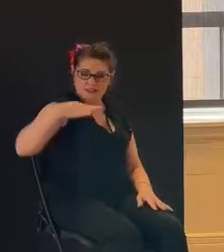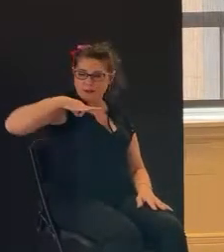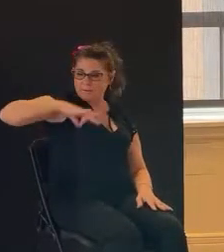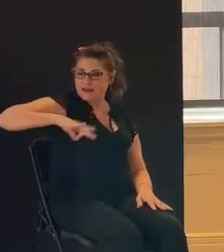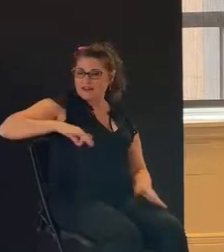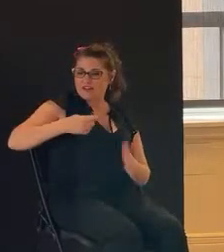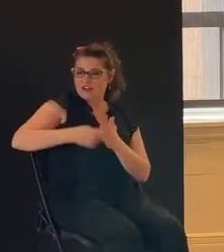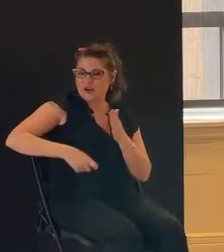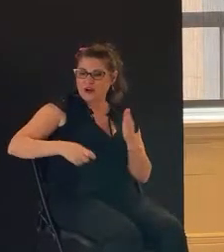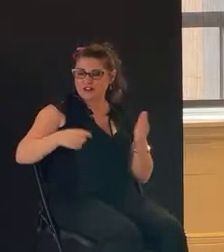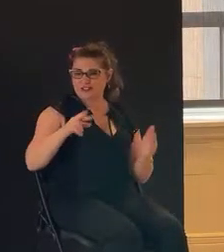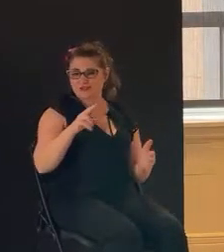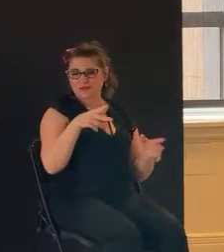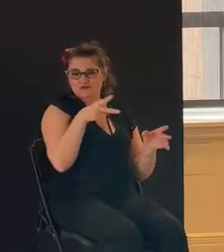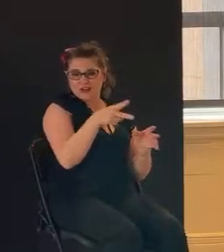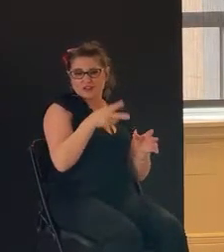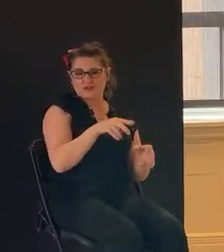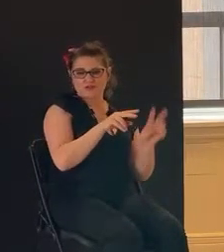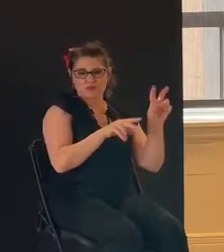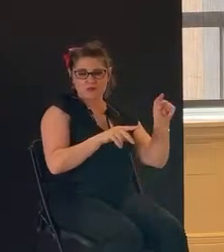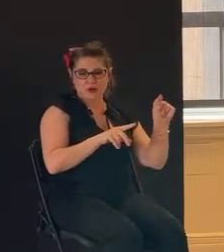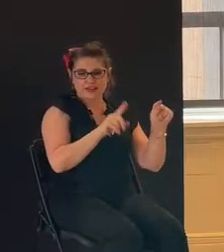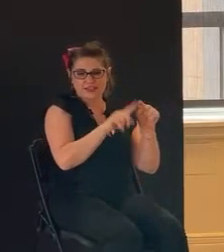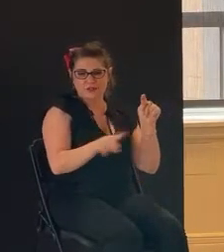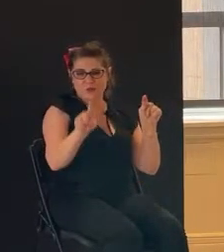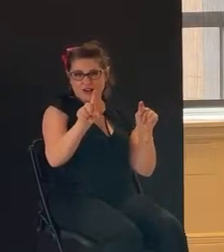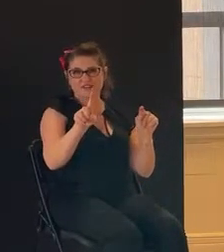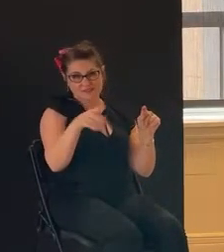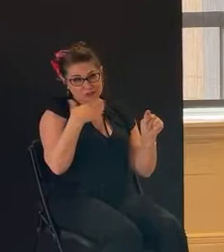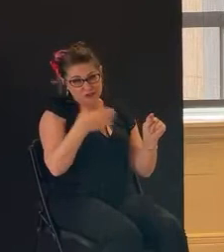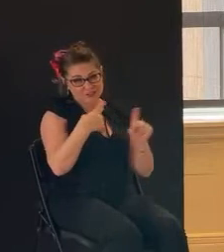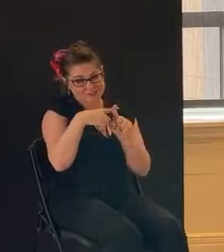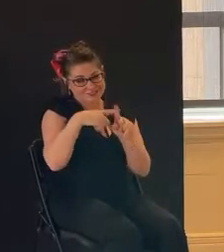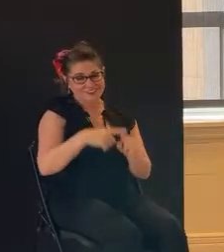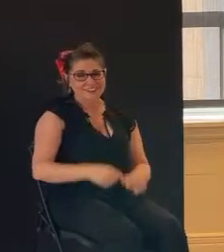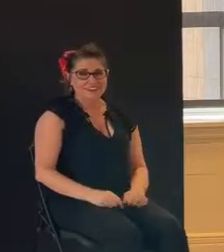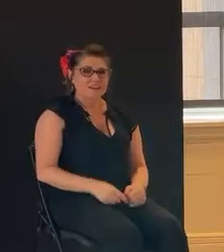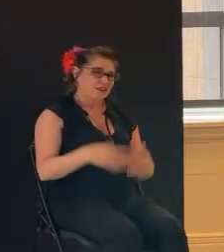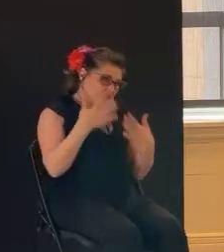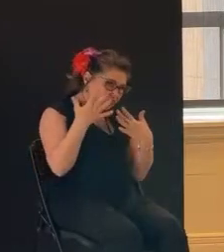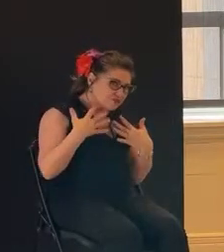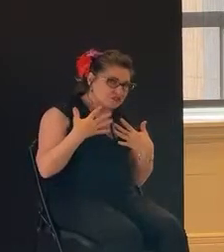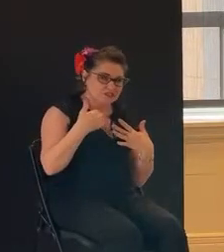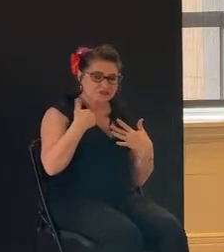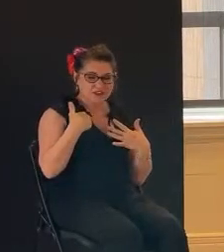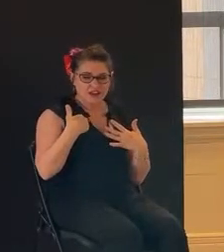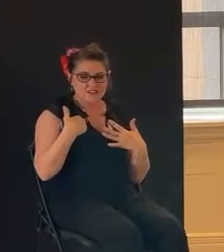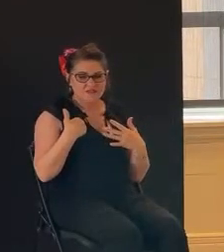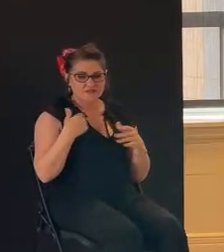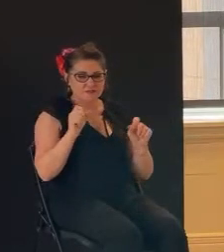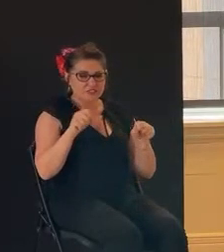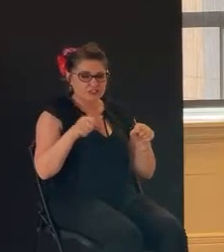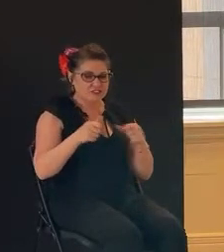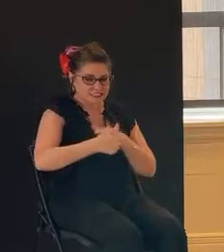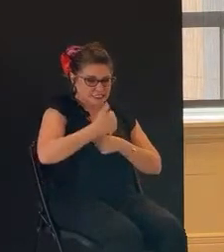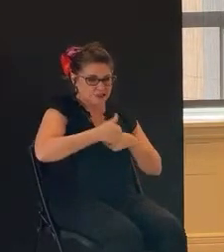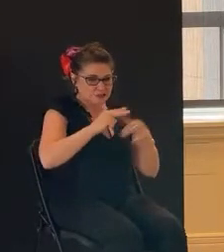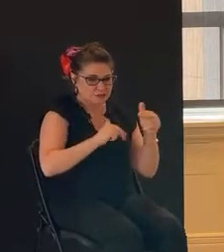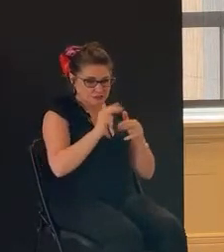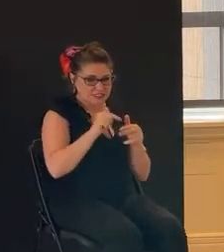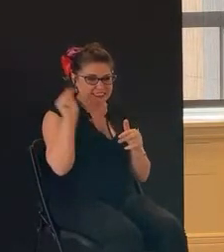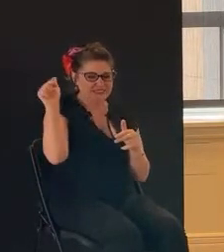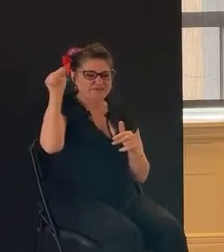of 20-1, which is pretty good. Unfortunately, we still have a lot of potentially dangerous old buildings